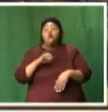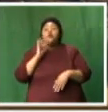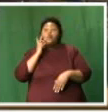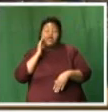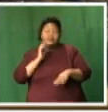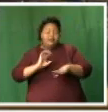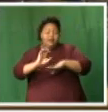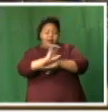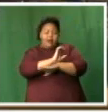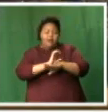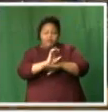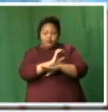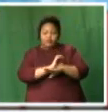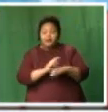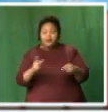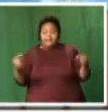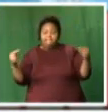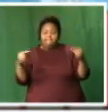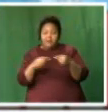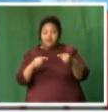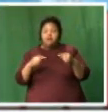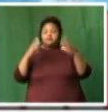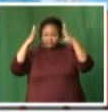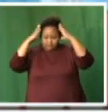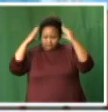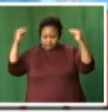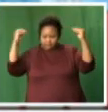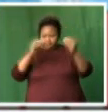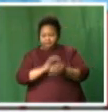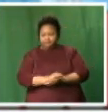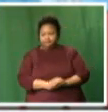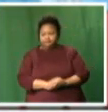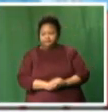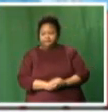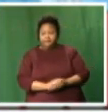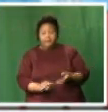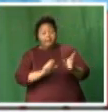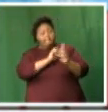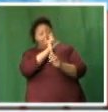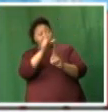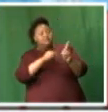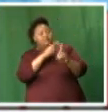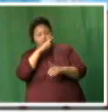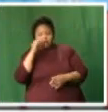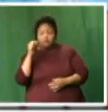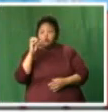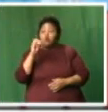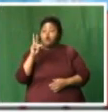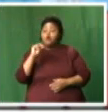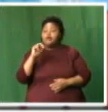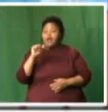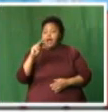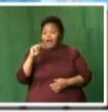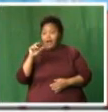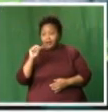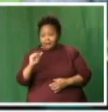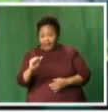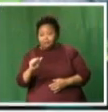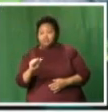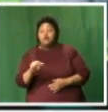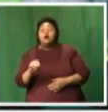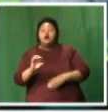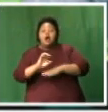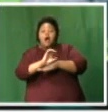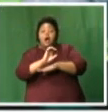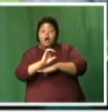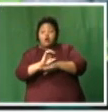neSwitzerland. Nozinto elikhethelo lesive leCameroon Andrea Onana kubikwa ukuthi sewusukile eveni laseQatar kulandzela ukuthi amiswe